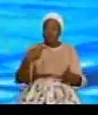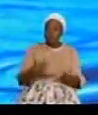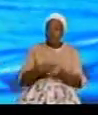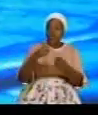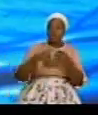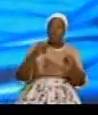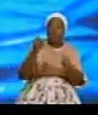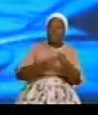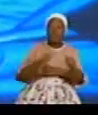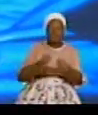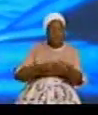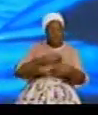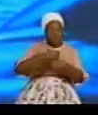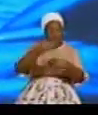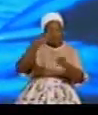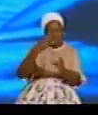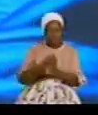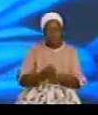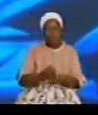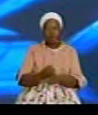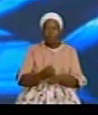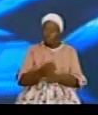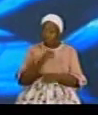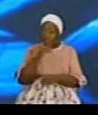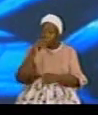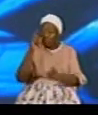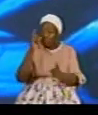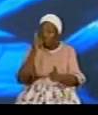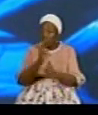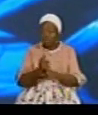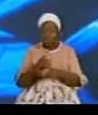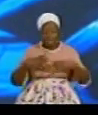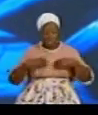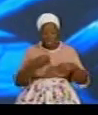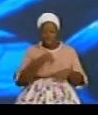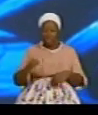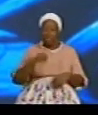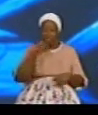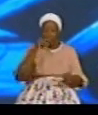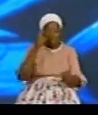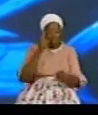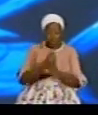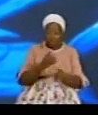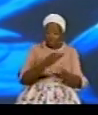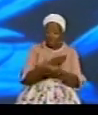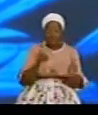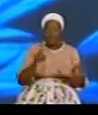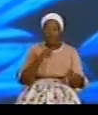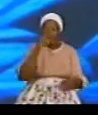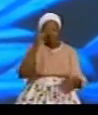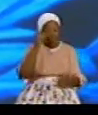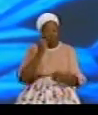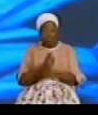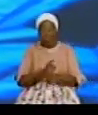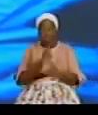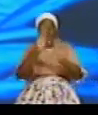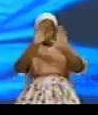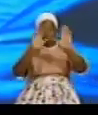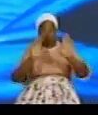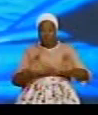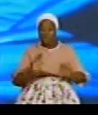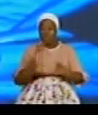to every creature. Not just healing, not just deliverance, not just